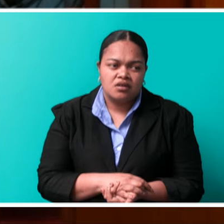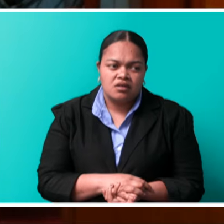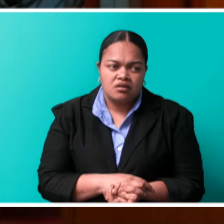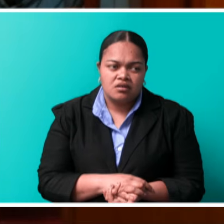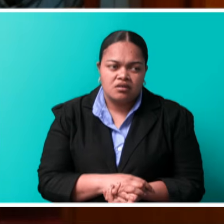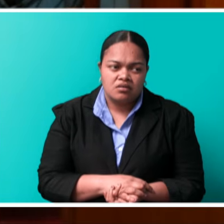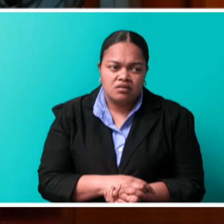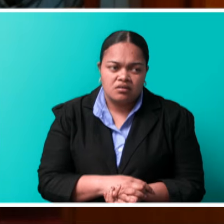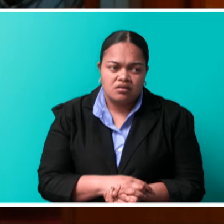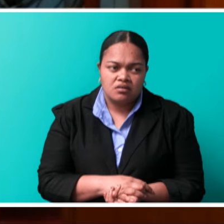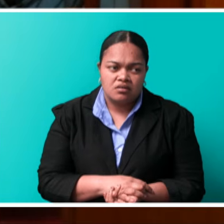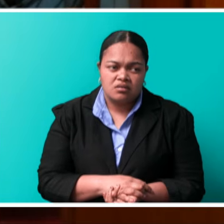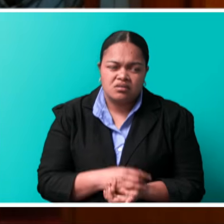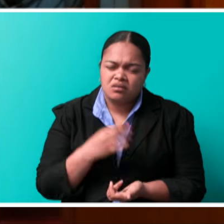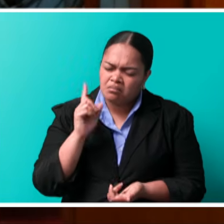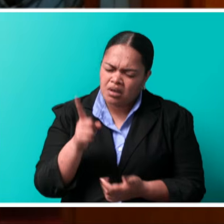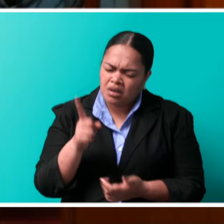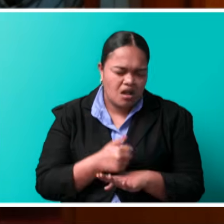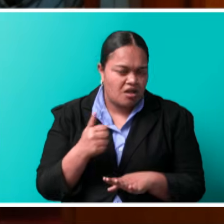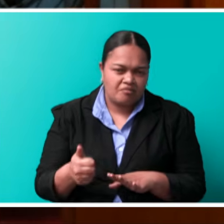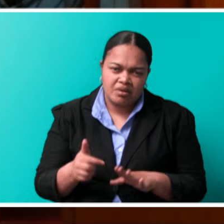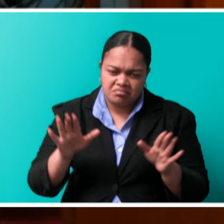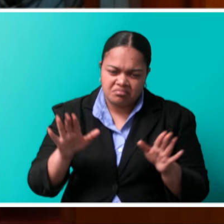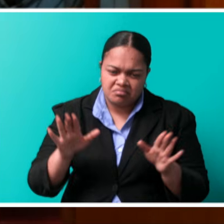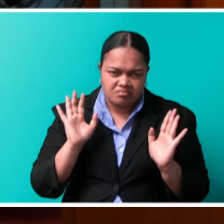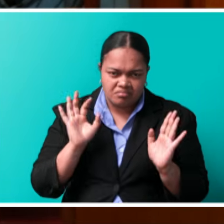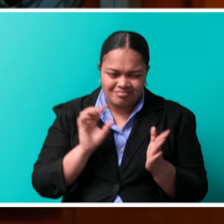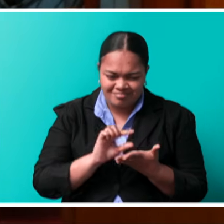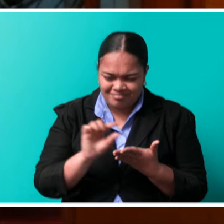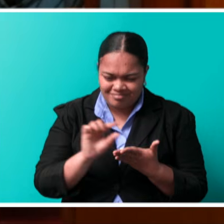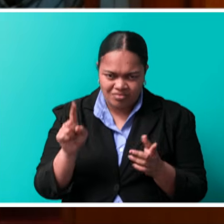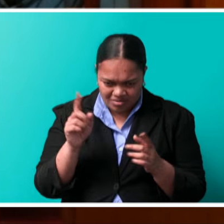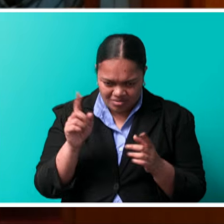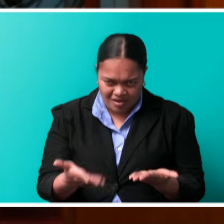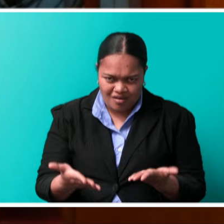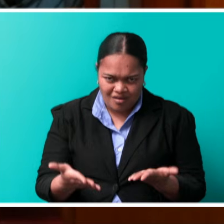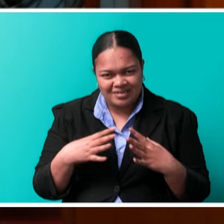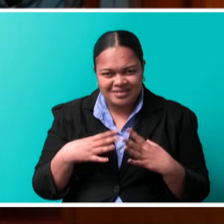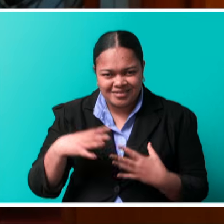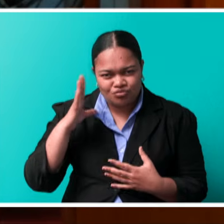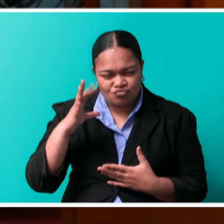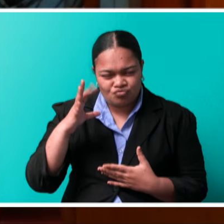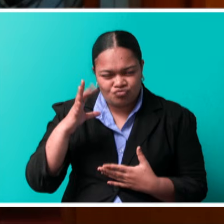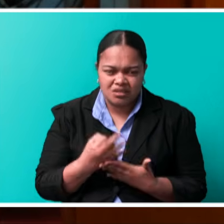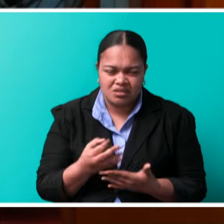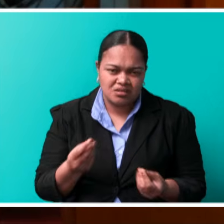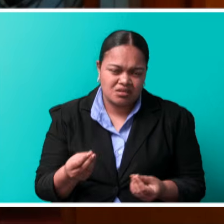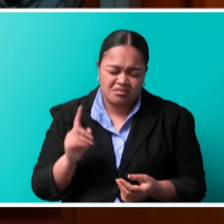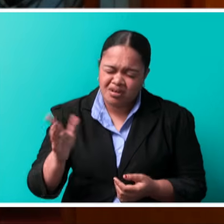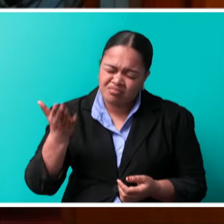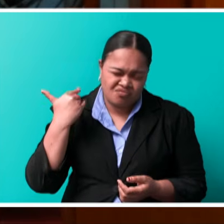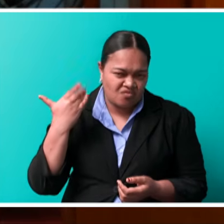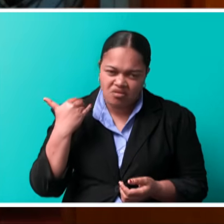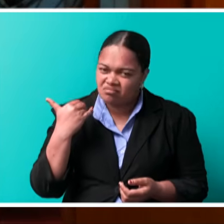or no support from government, apart those of us who came through schools in the provinces, the provincial